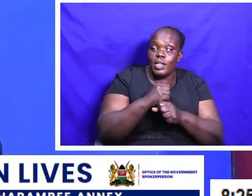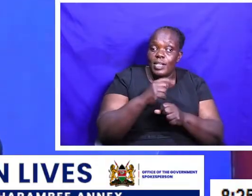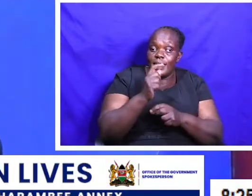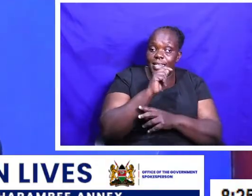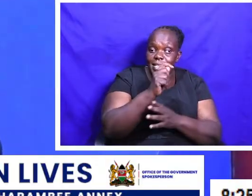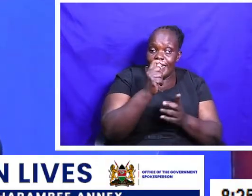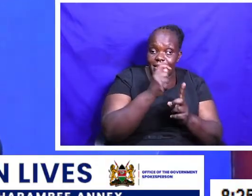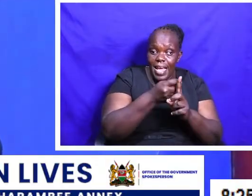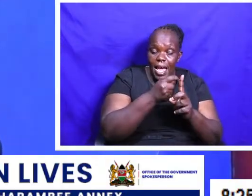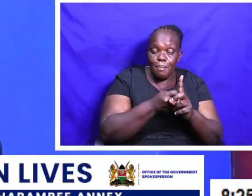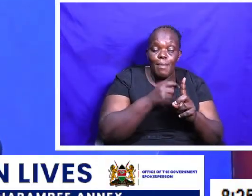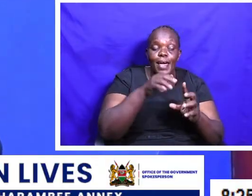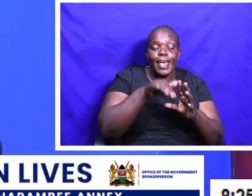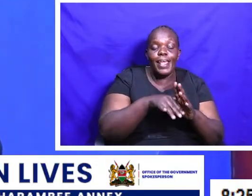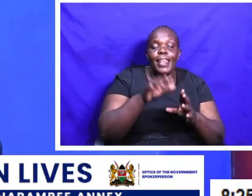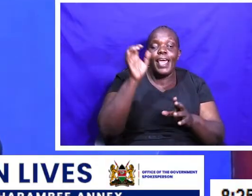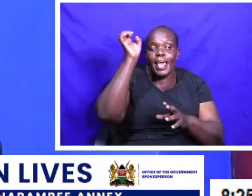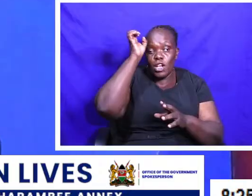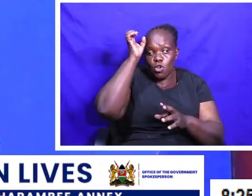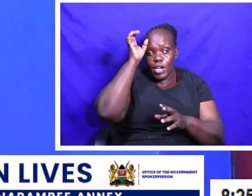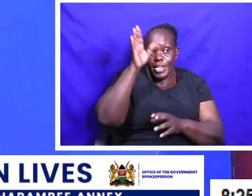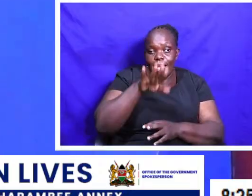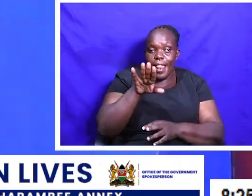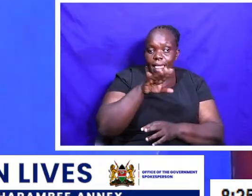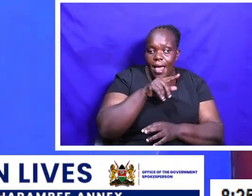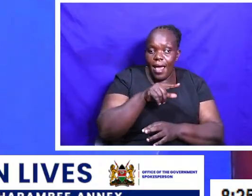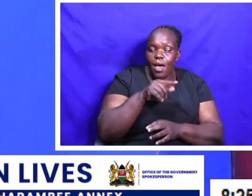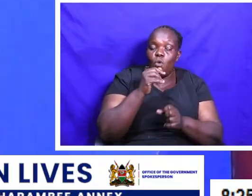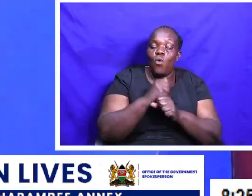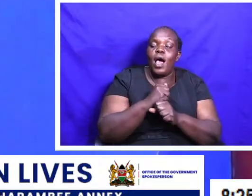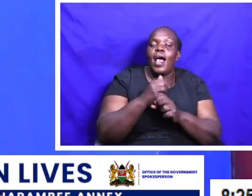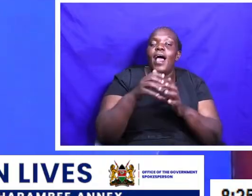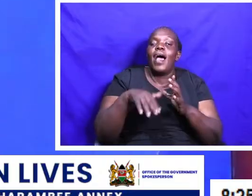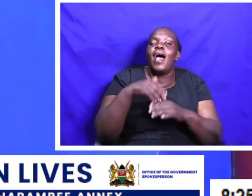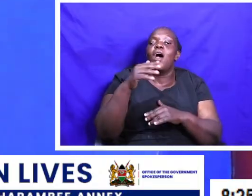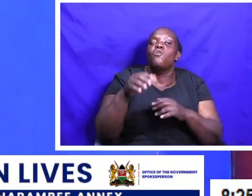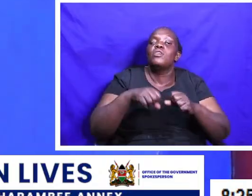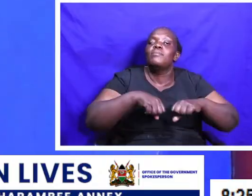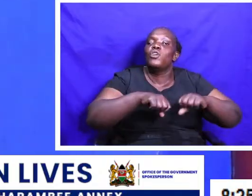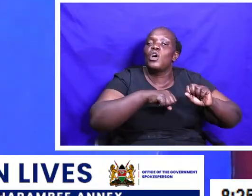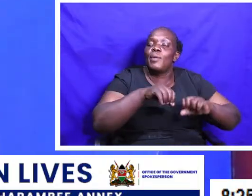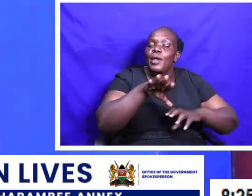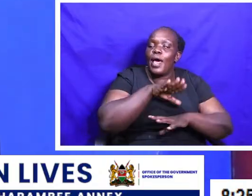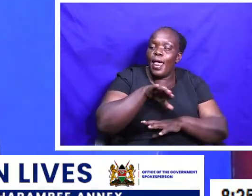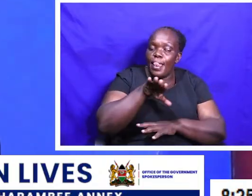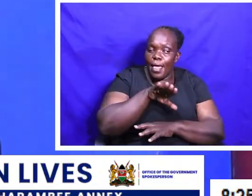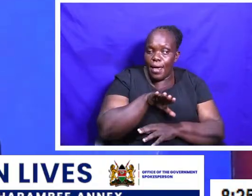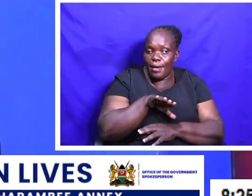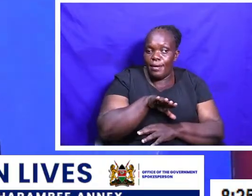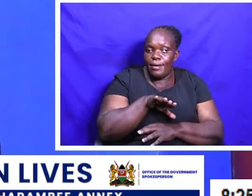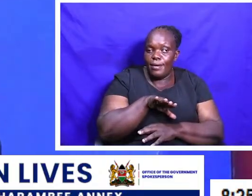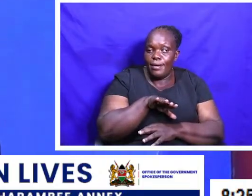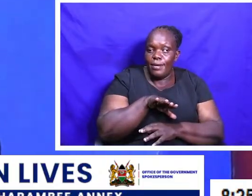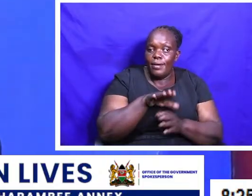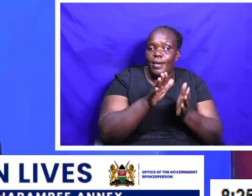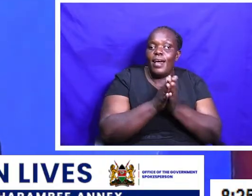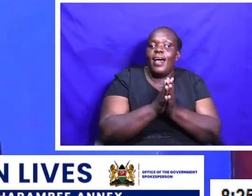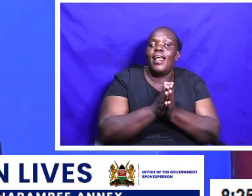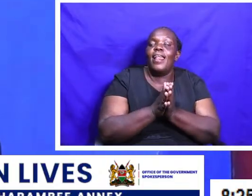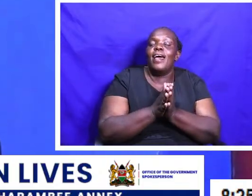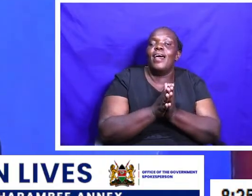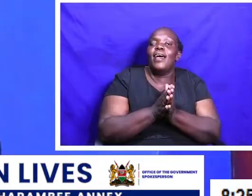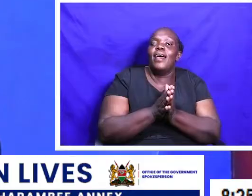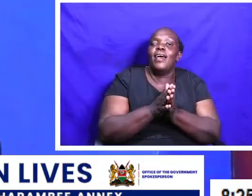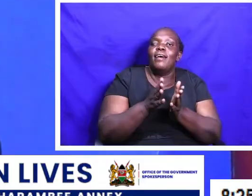time when I was in Eldoret to work out Boda Boda and